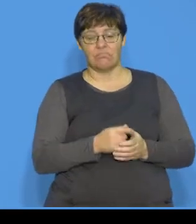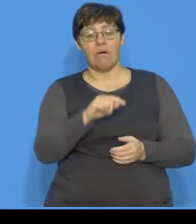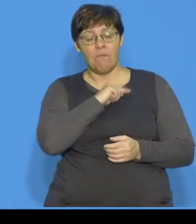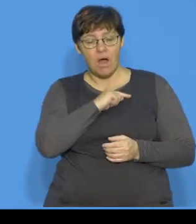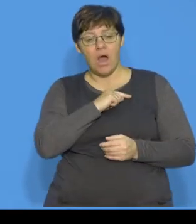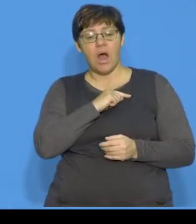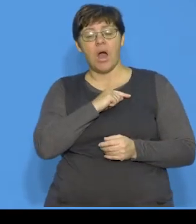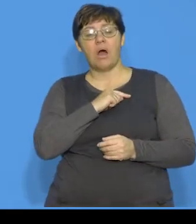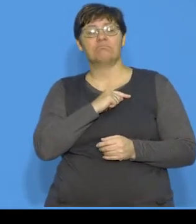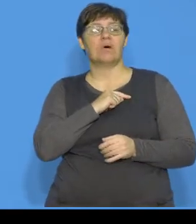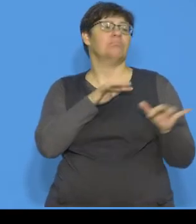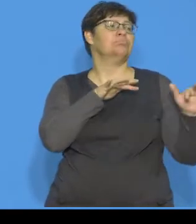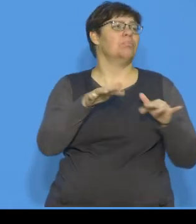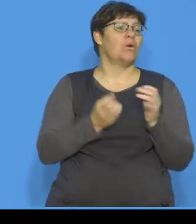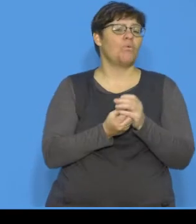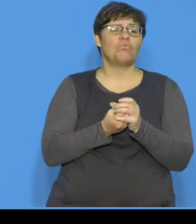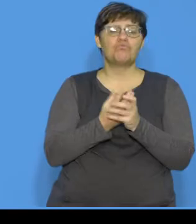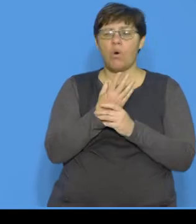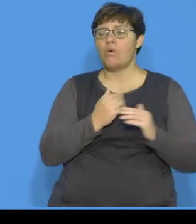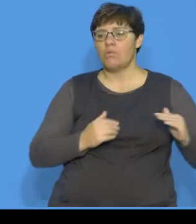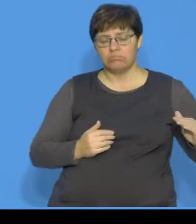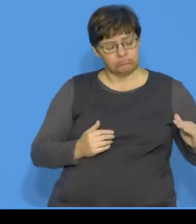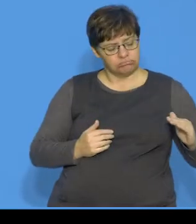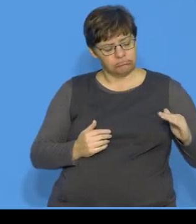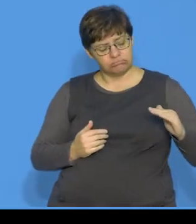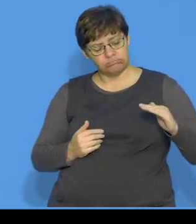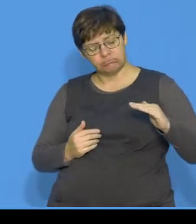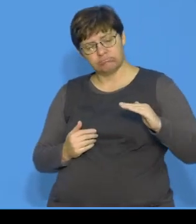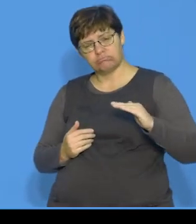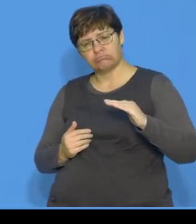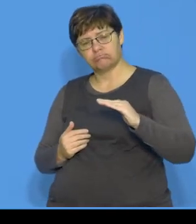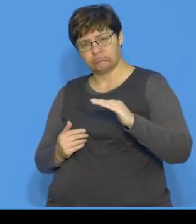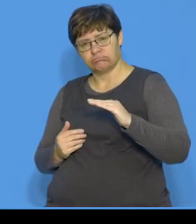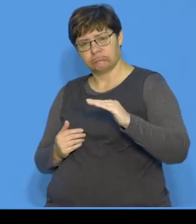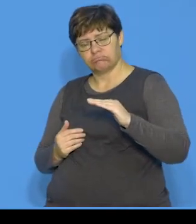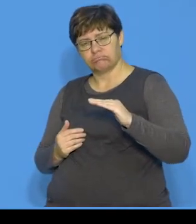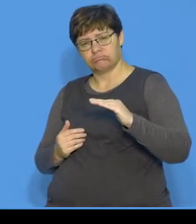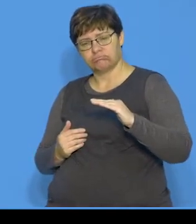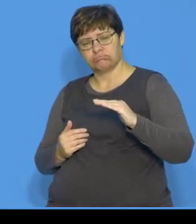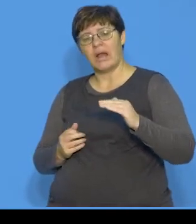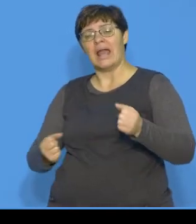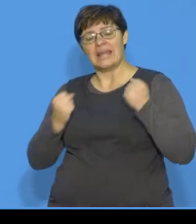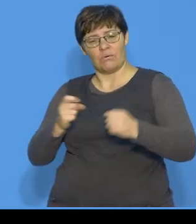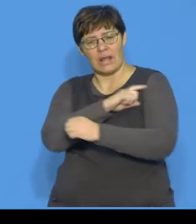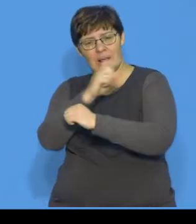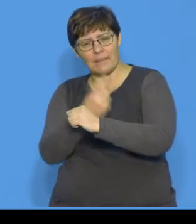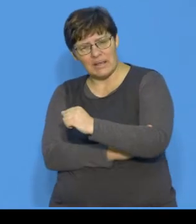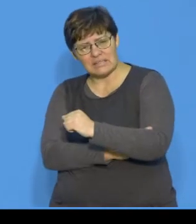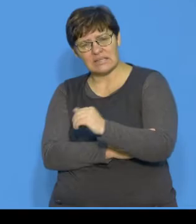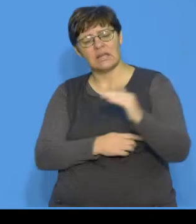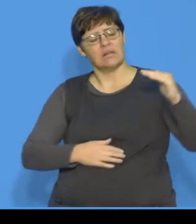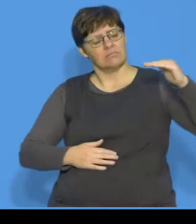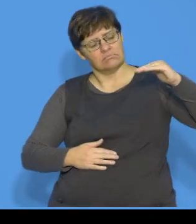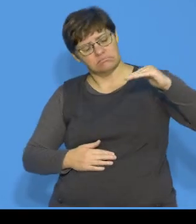population growing, but then reaching the carrying capacity and coming to some